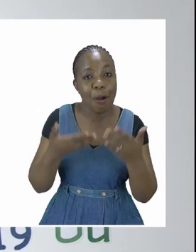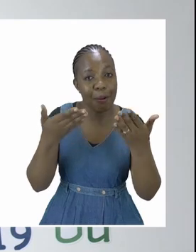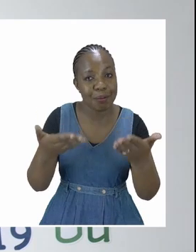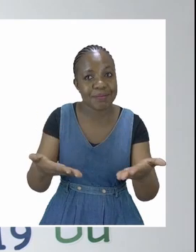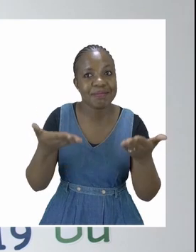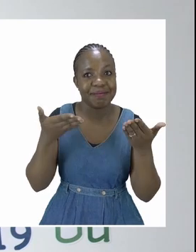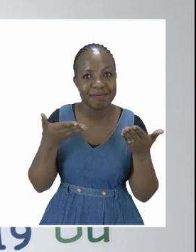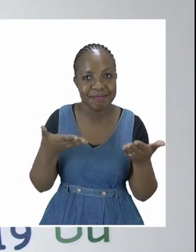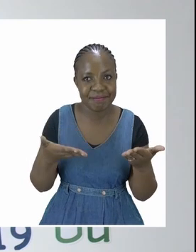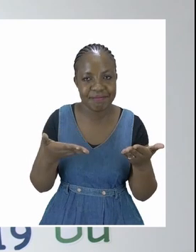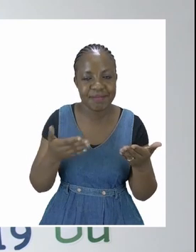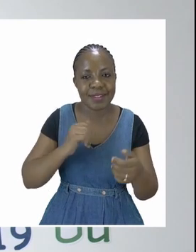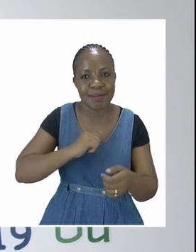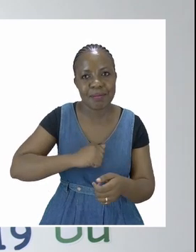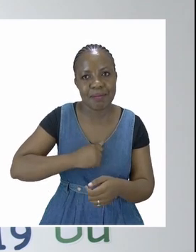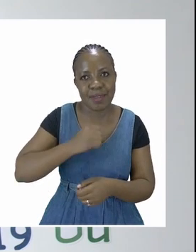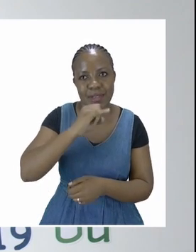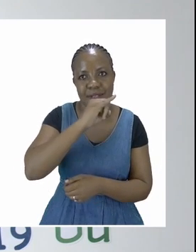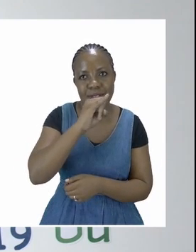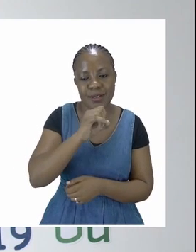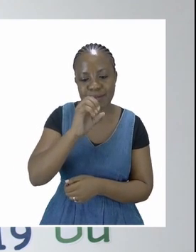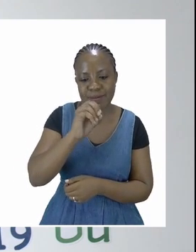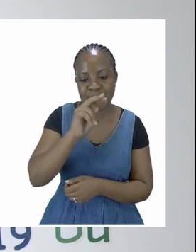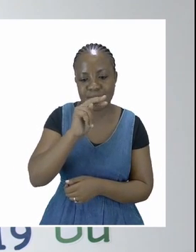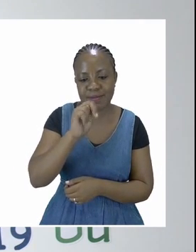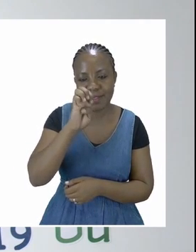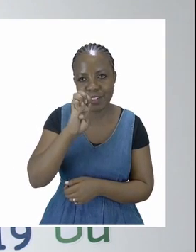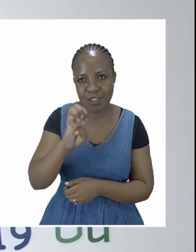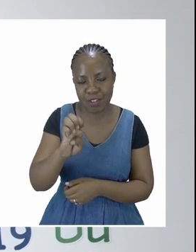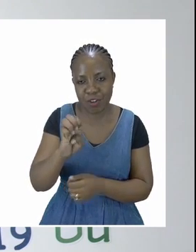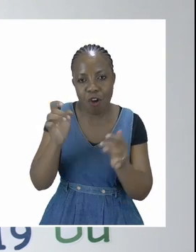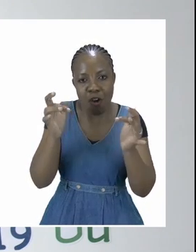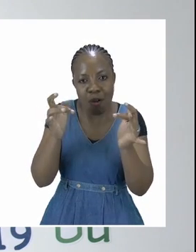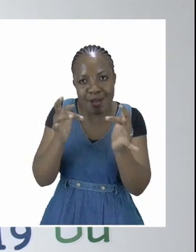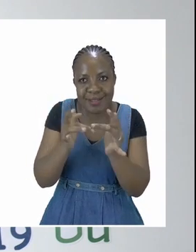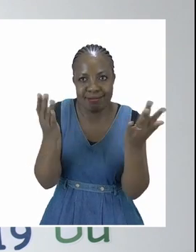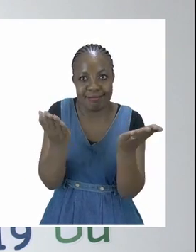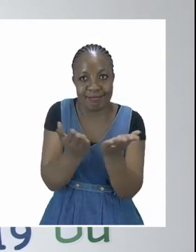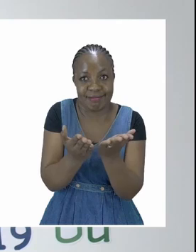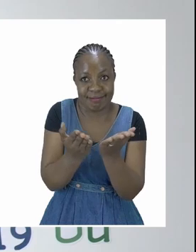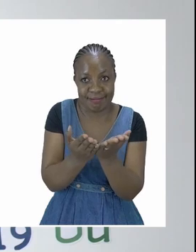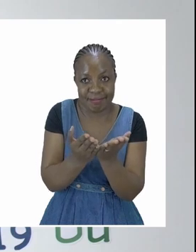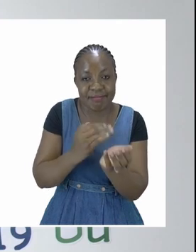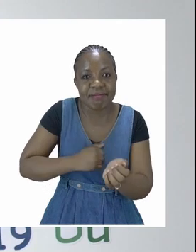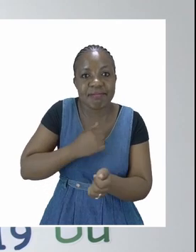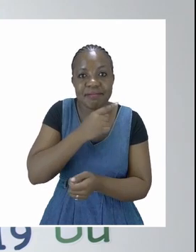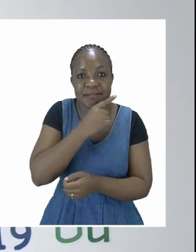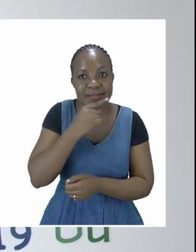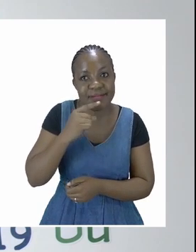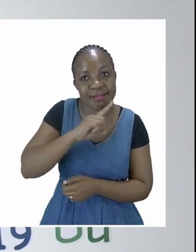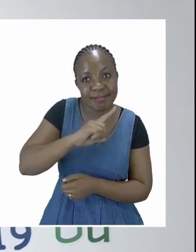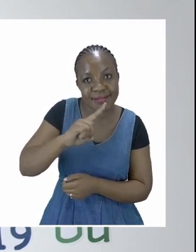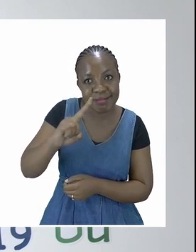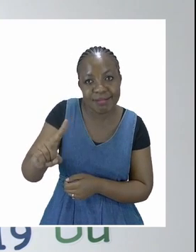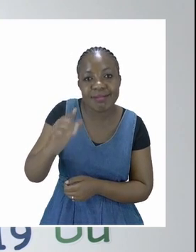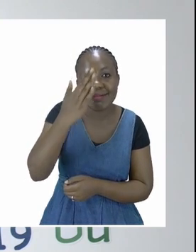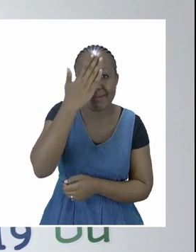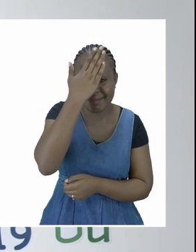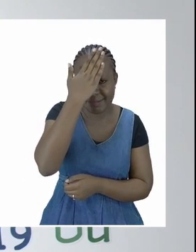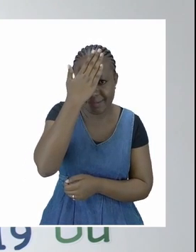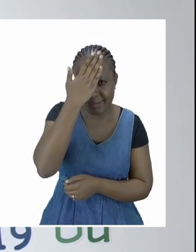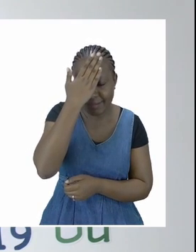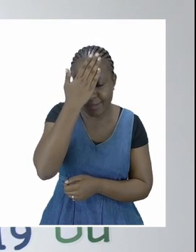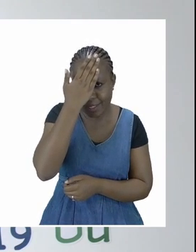Welcome to My Zone Online School. My name is Teacher Mutsa. Get your education